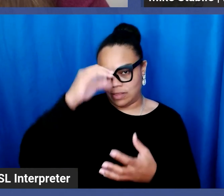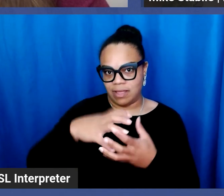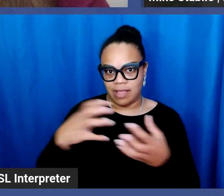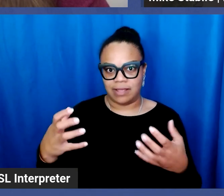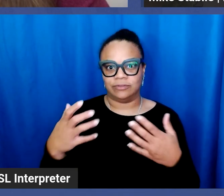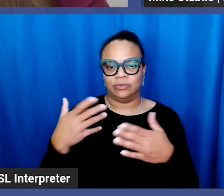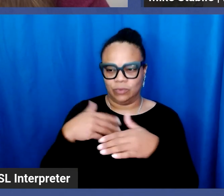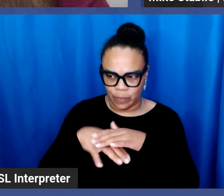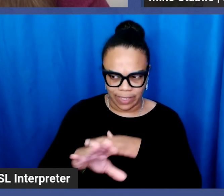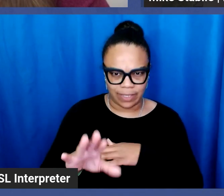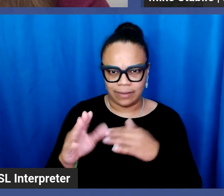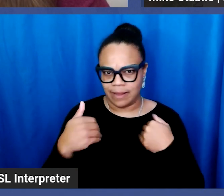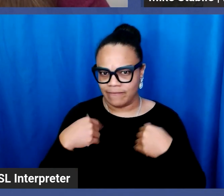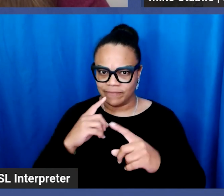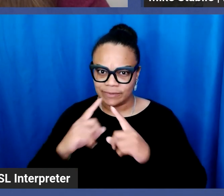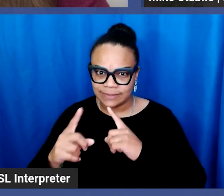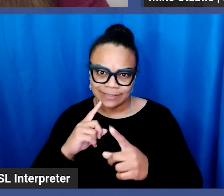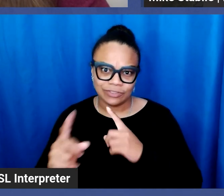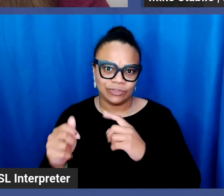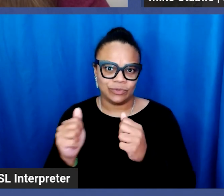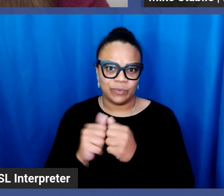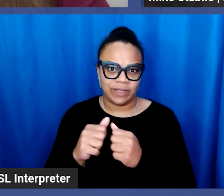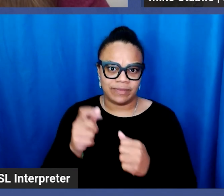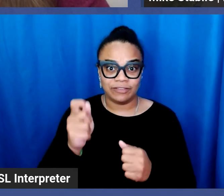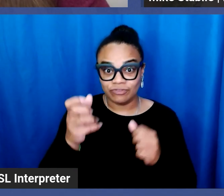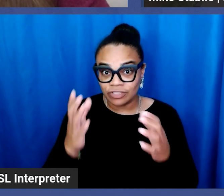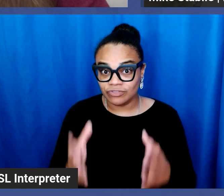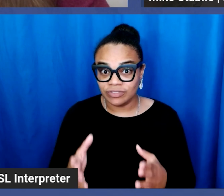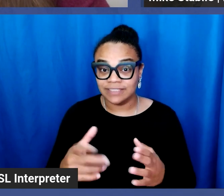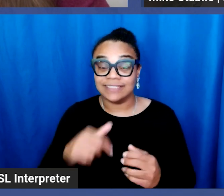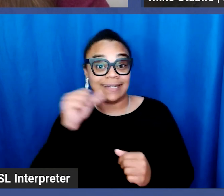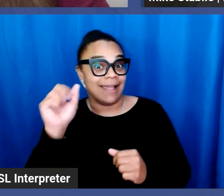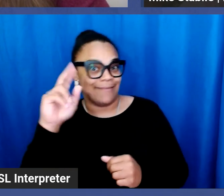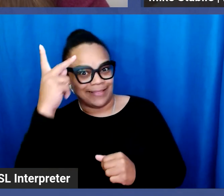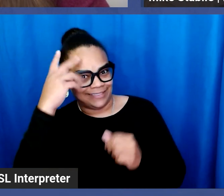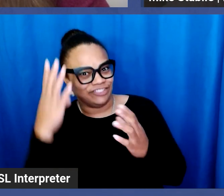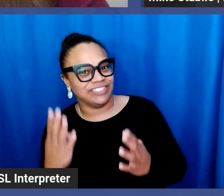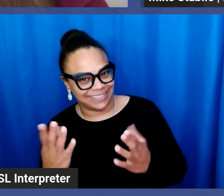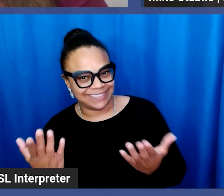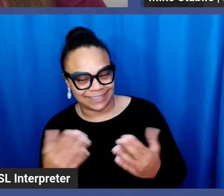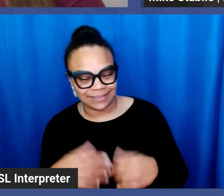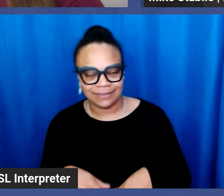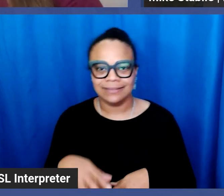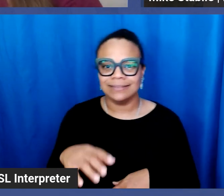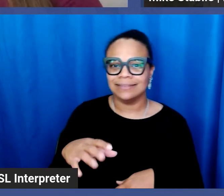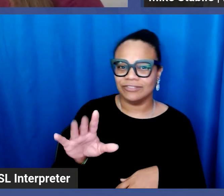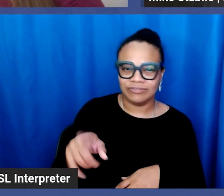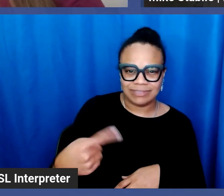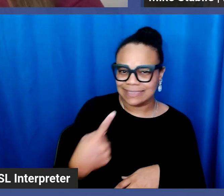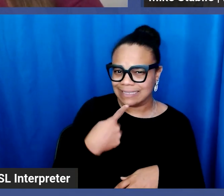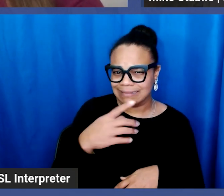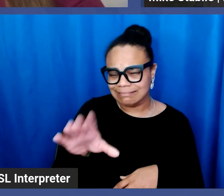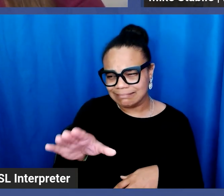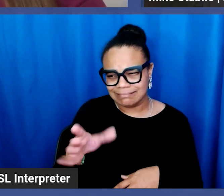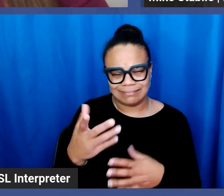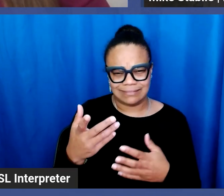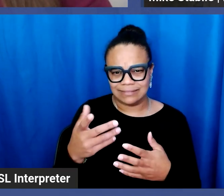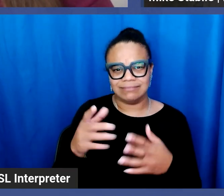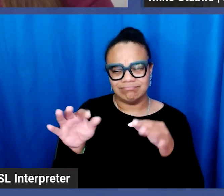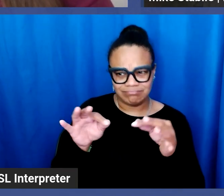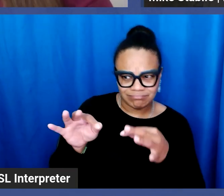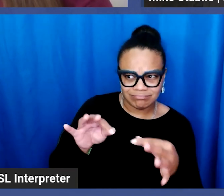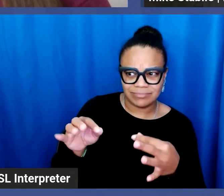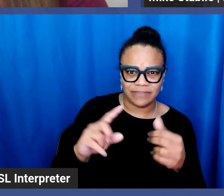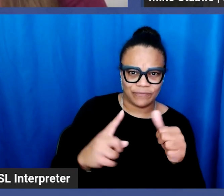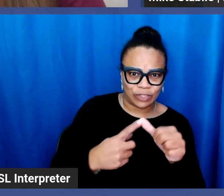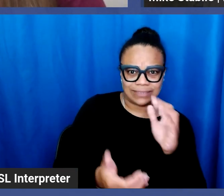those conversations with judges rather than politicians, and say, hey, listen, this is what the First